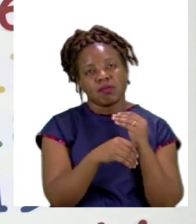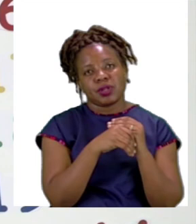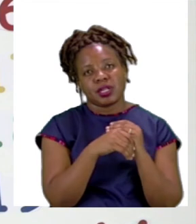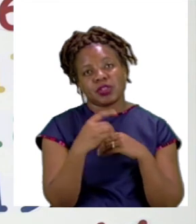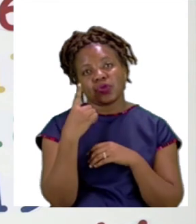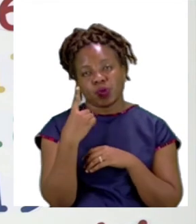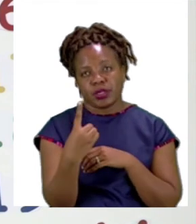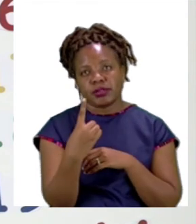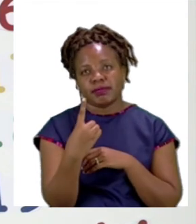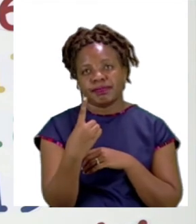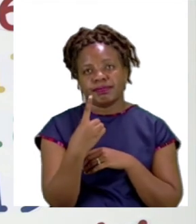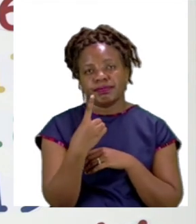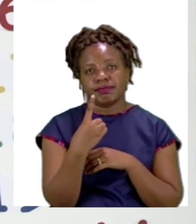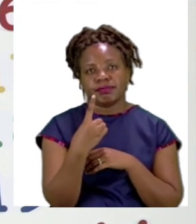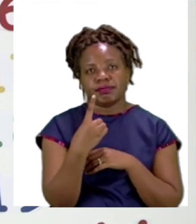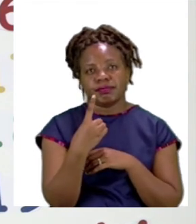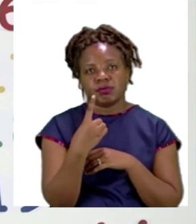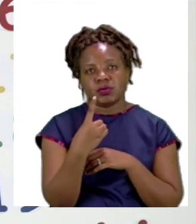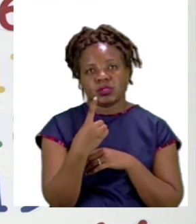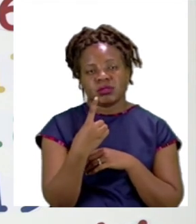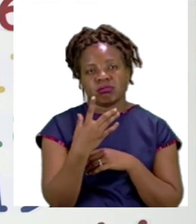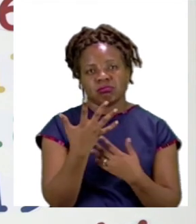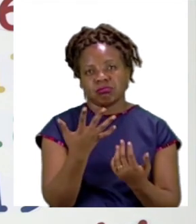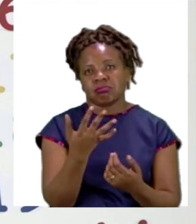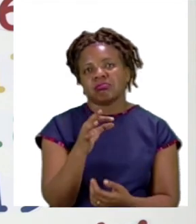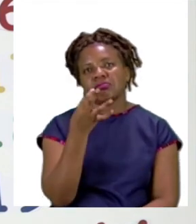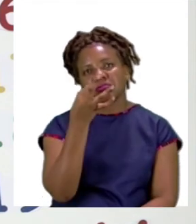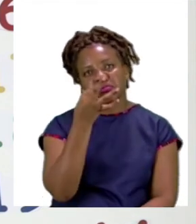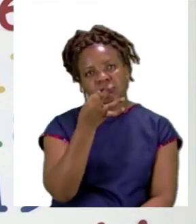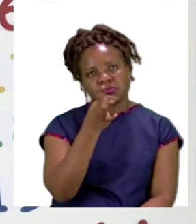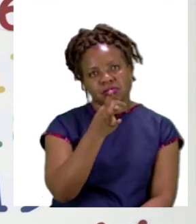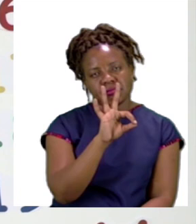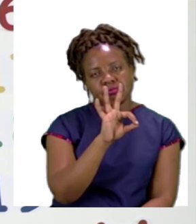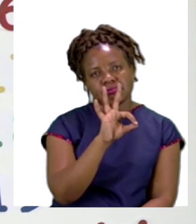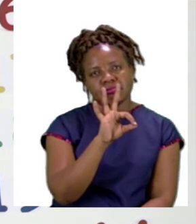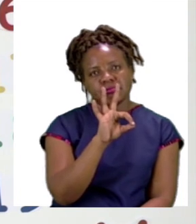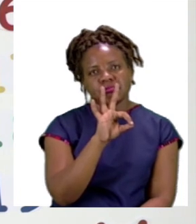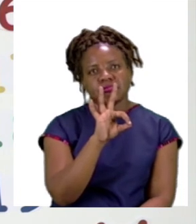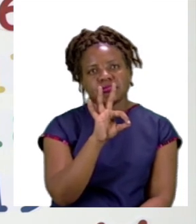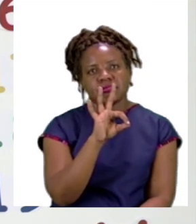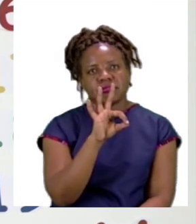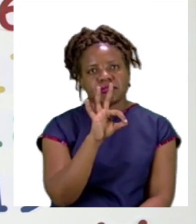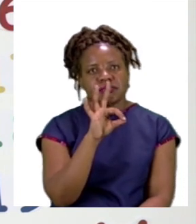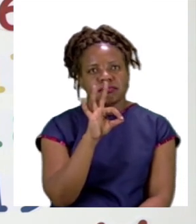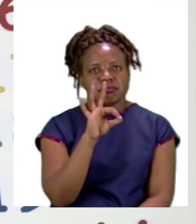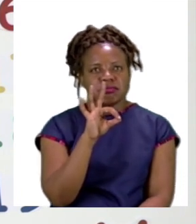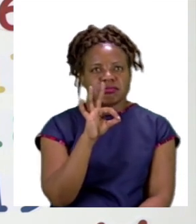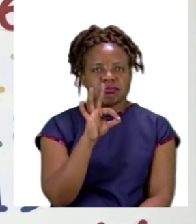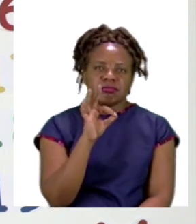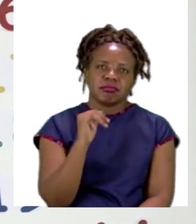a 8 plus 1, which will be 9. So our